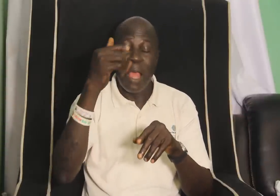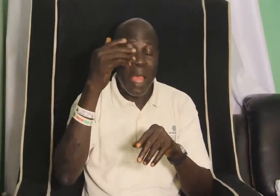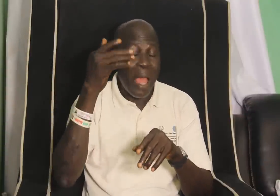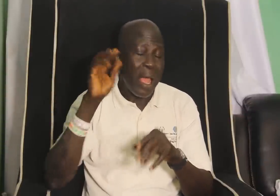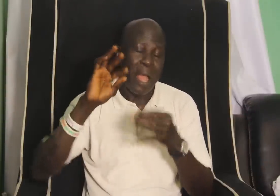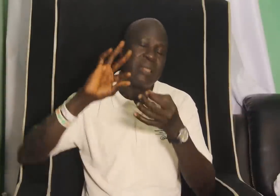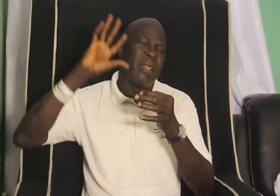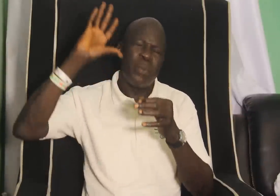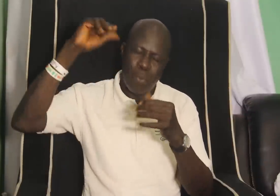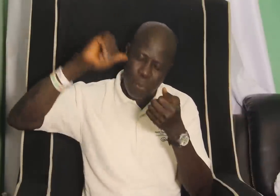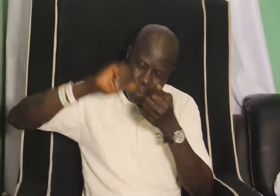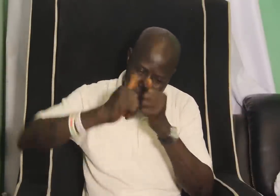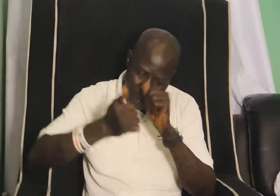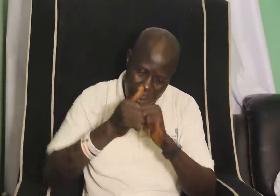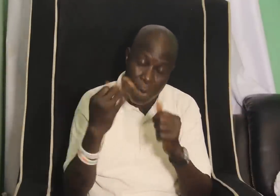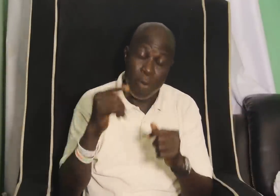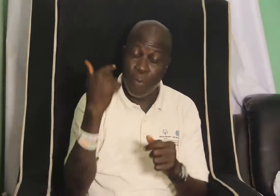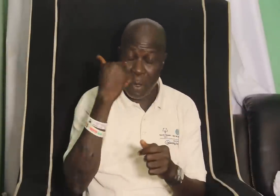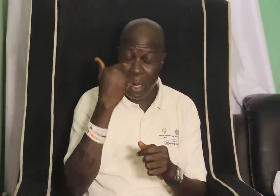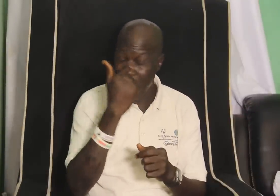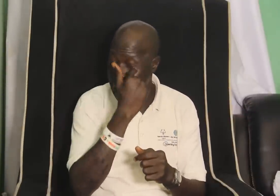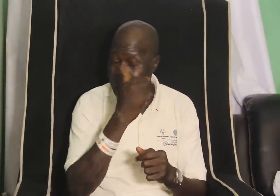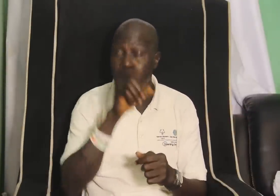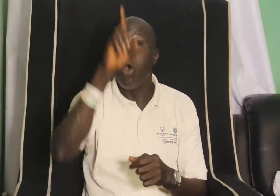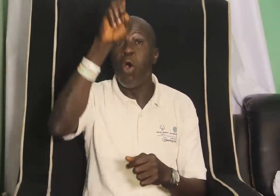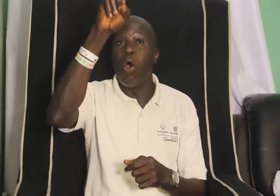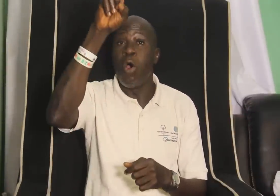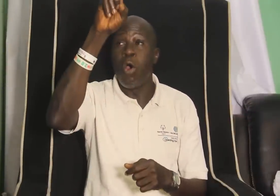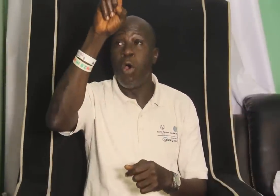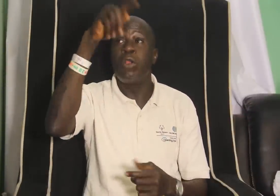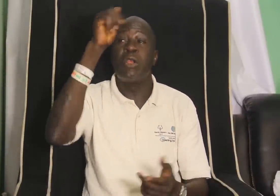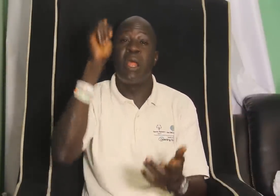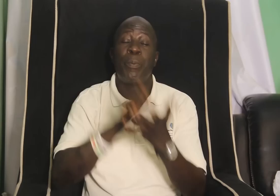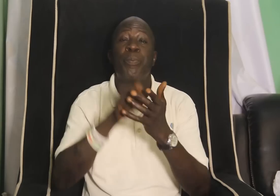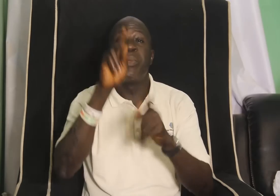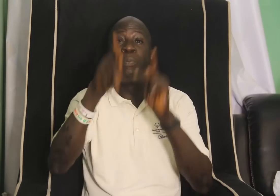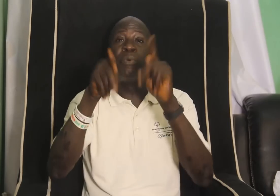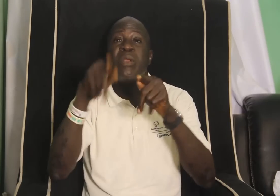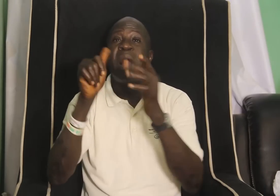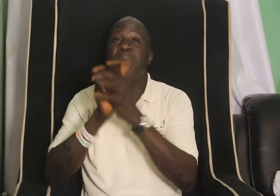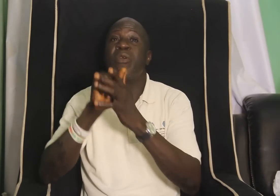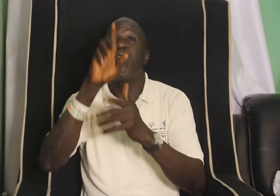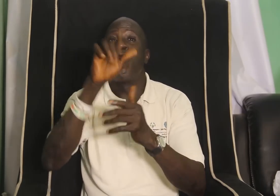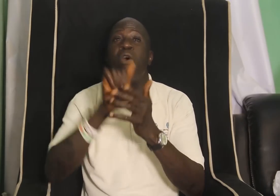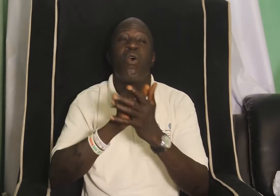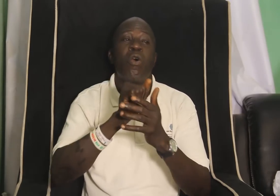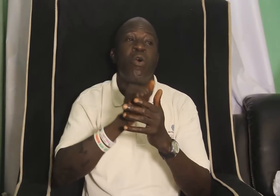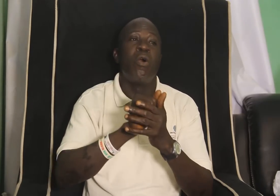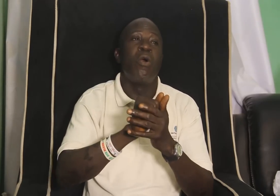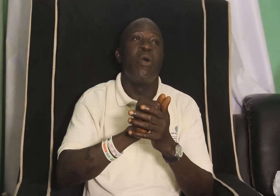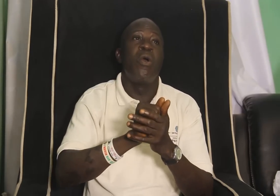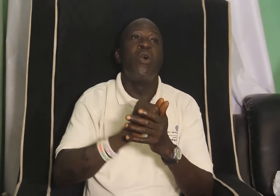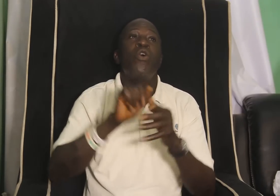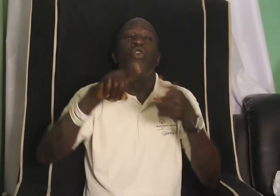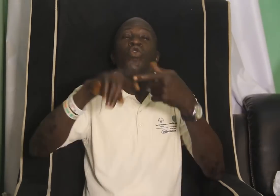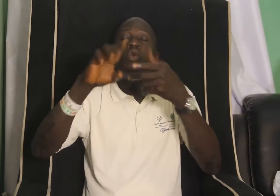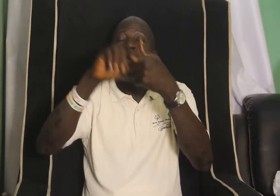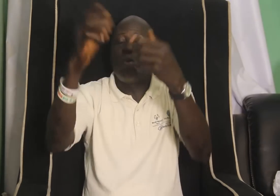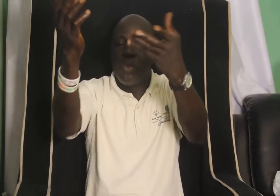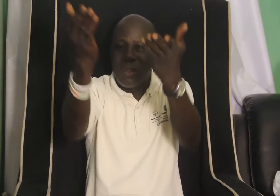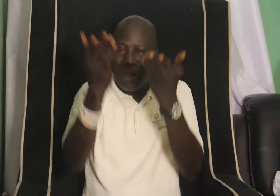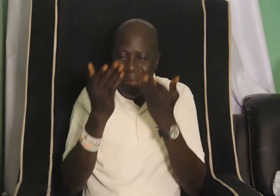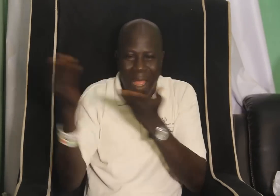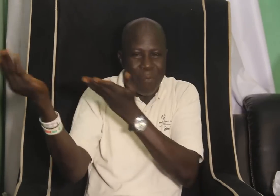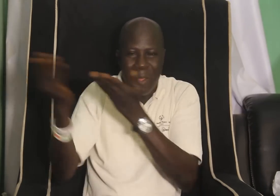have cataracts eh o ogorun eniyan to ba ko pe 100 people that firstly call wa lanfani ati gba itoju ofe